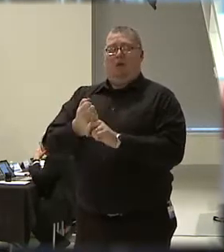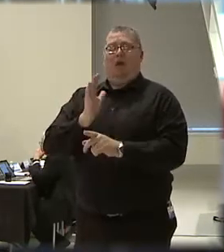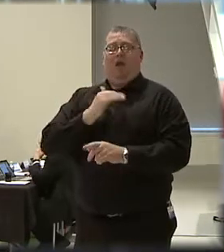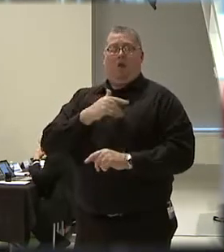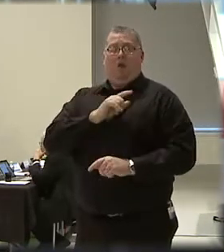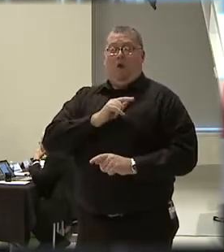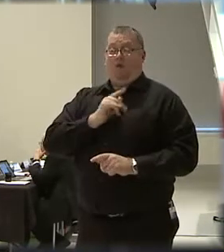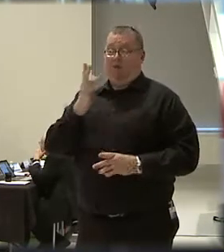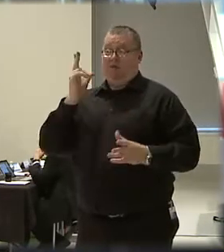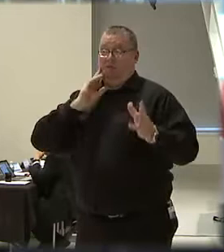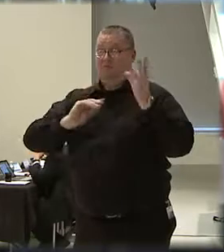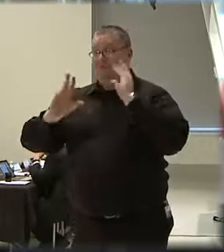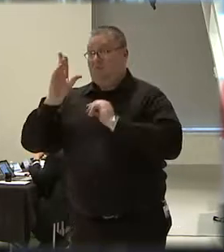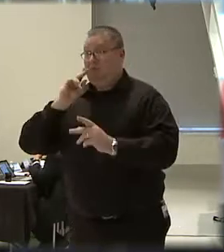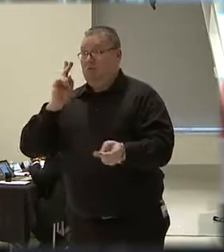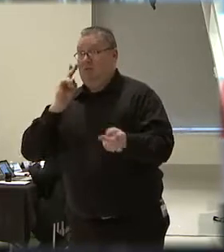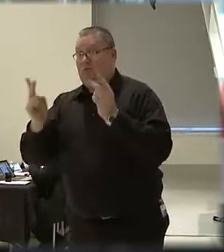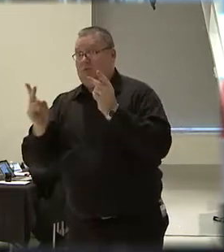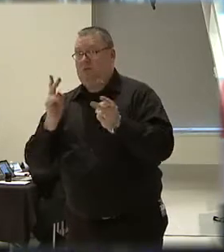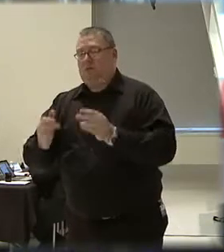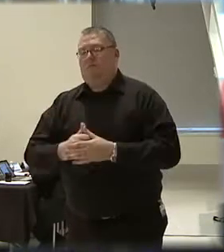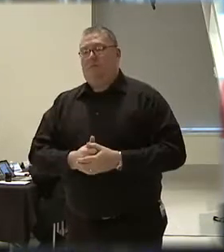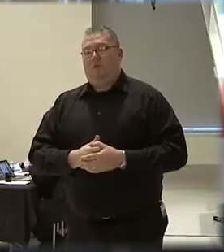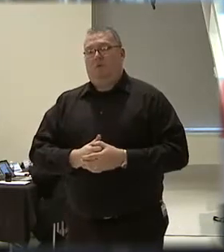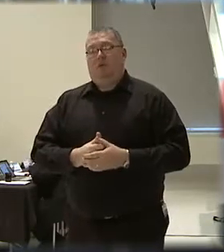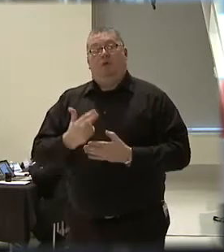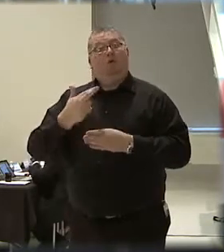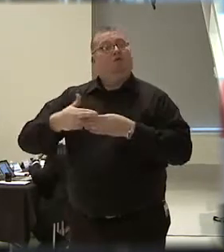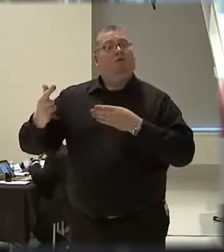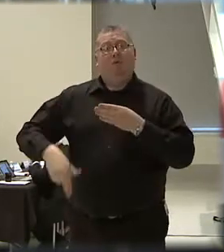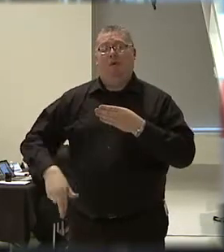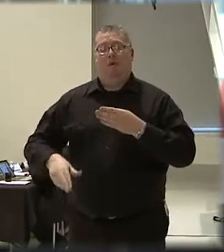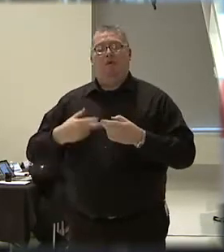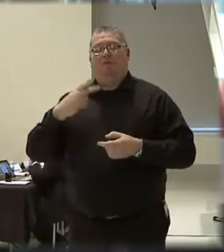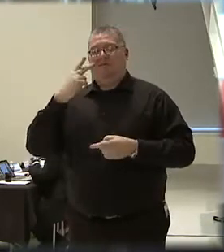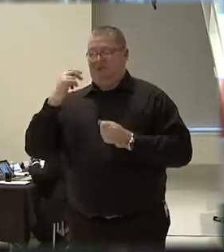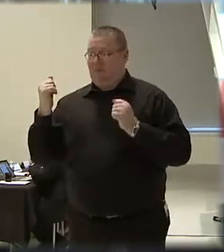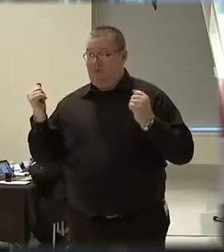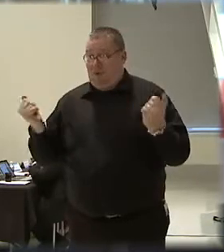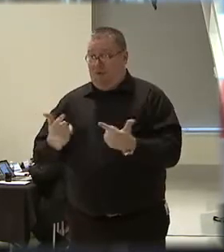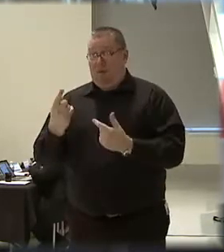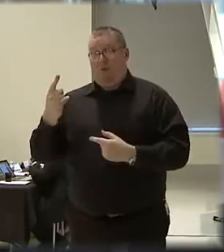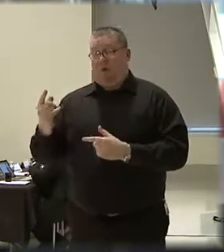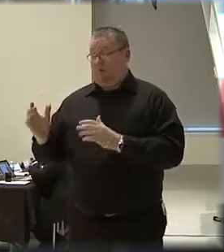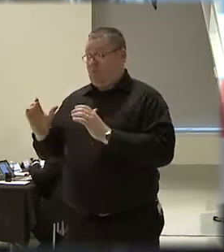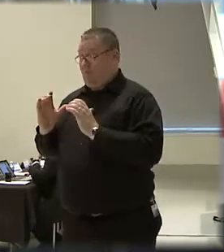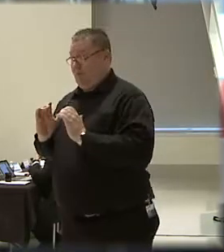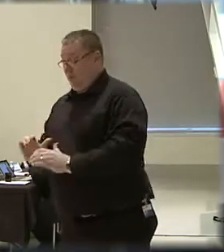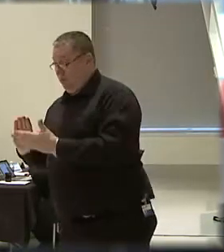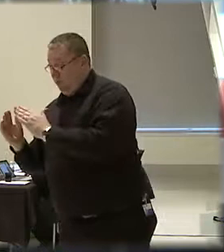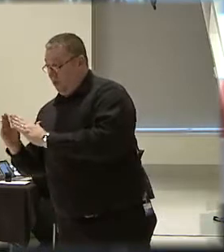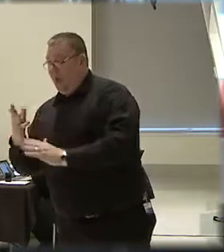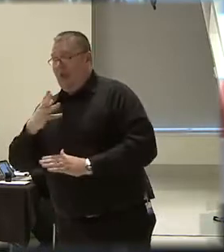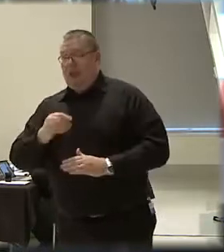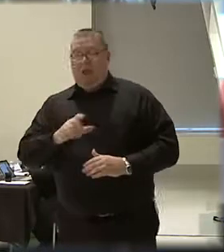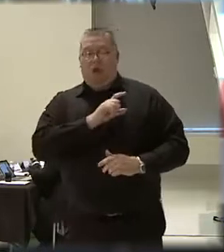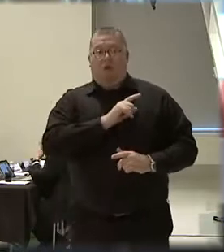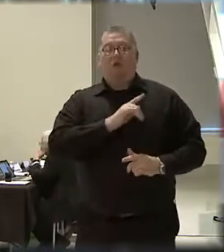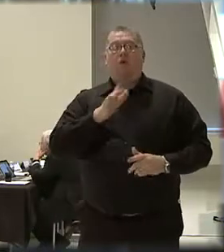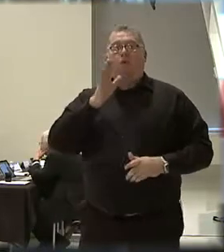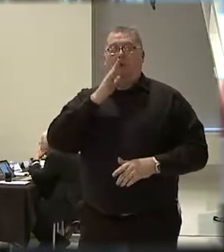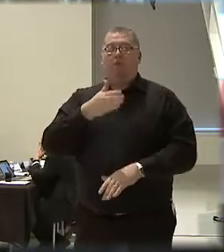find themselves in. In the end, everyone, citizen and officer, behave better when they know a camera is